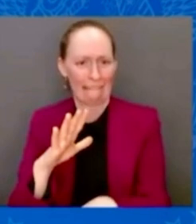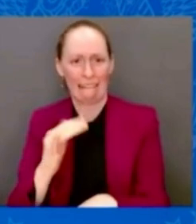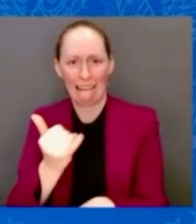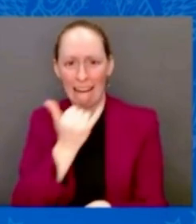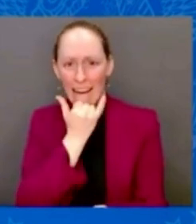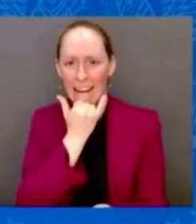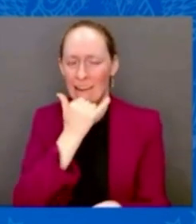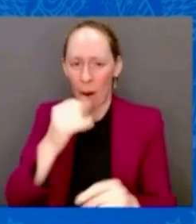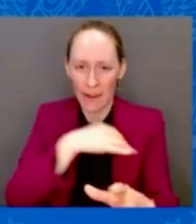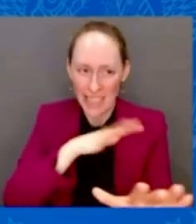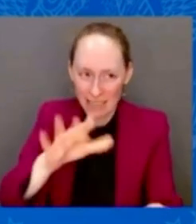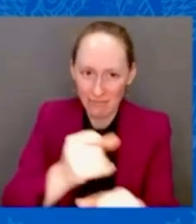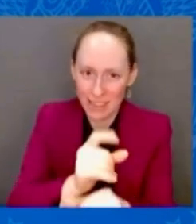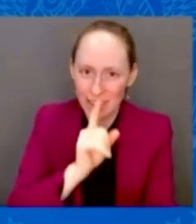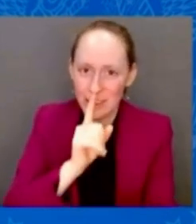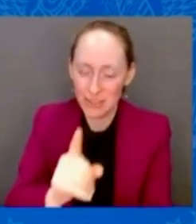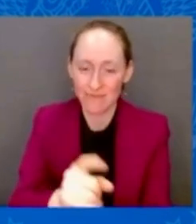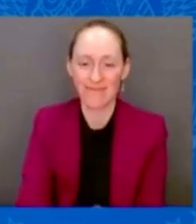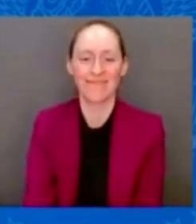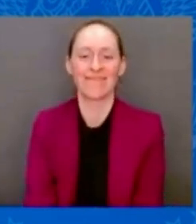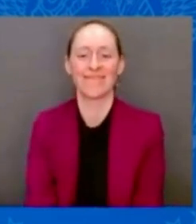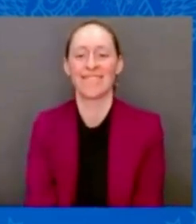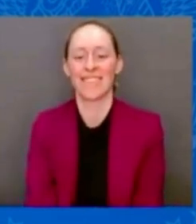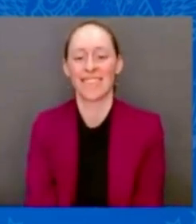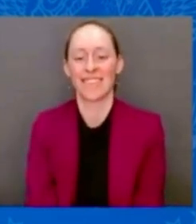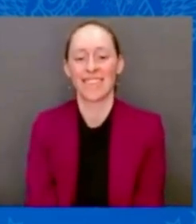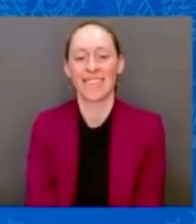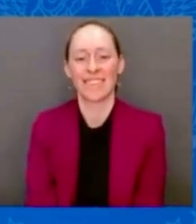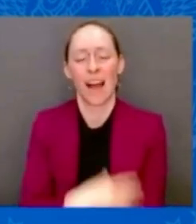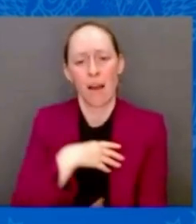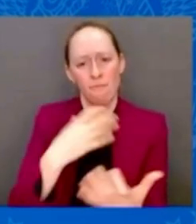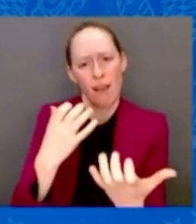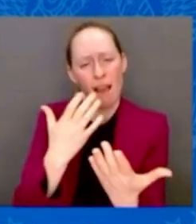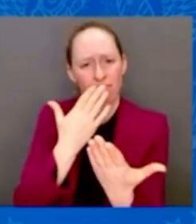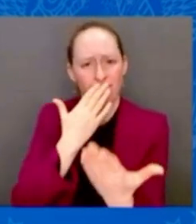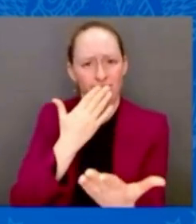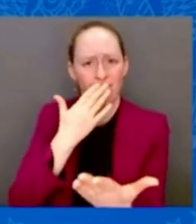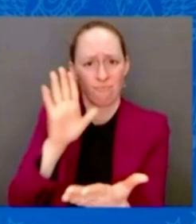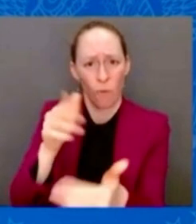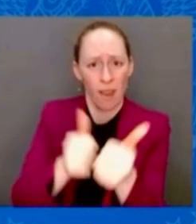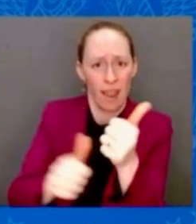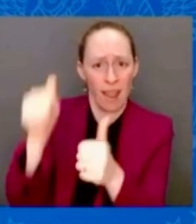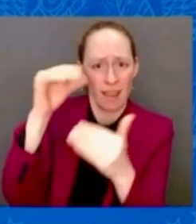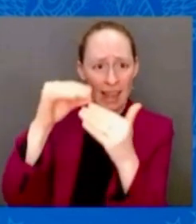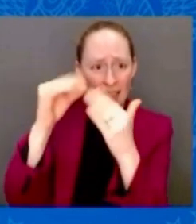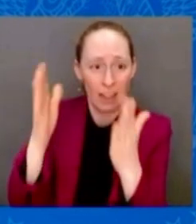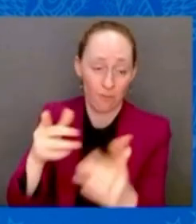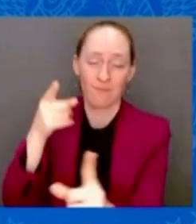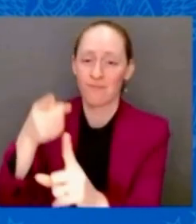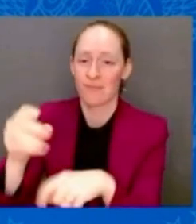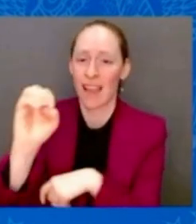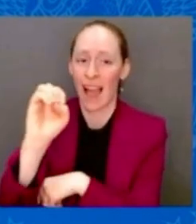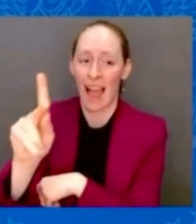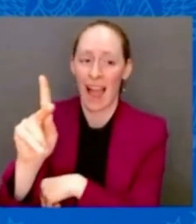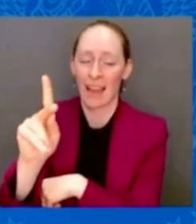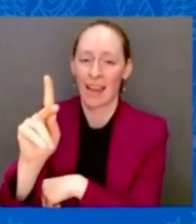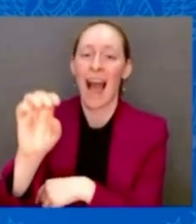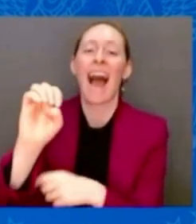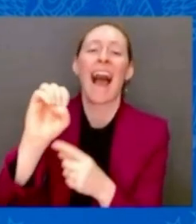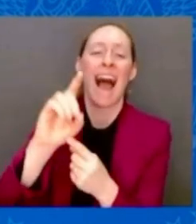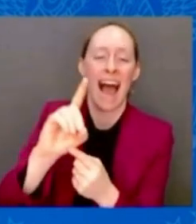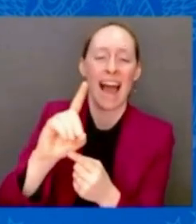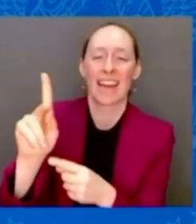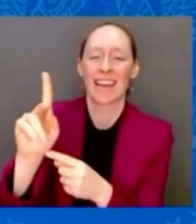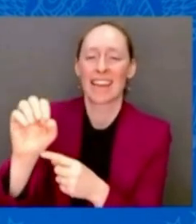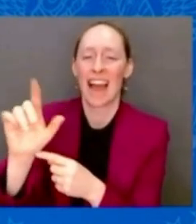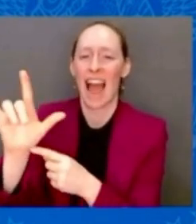of you have been great friends and good with my family. You know, I joined many of you virtually in October at the U.S. Fire Administration Summit